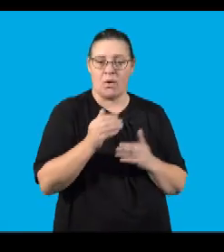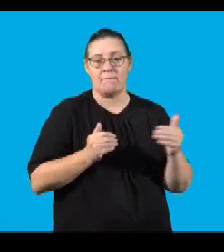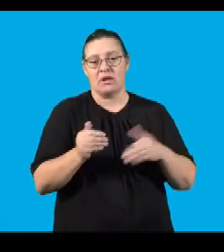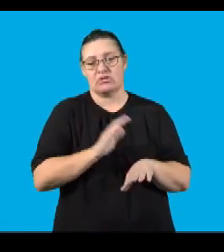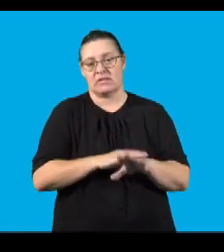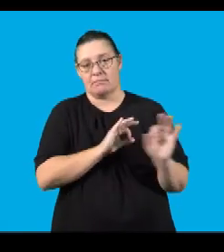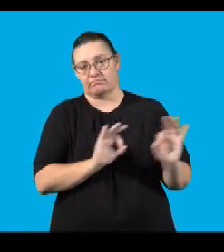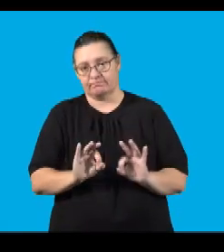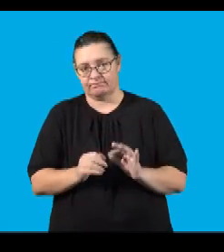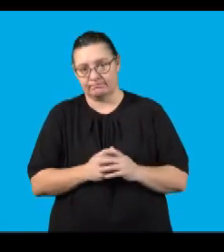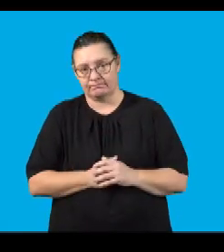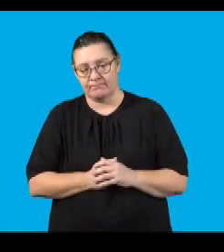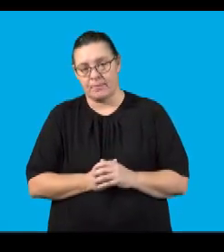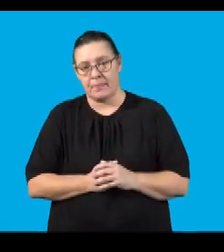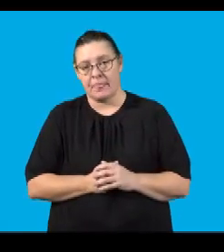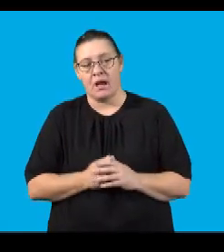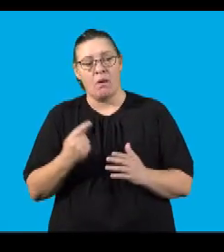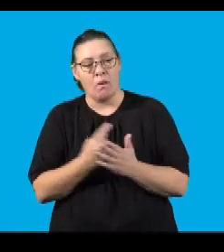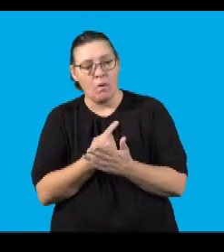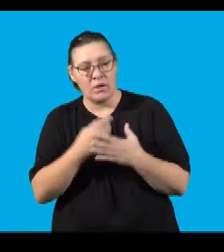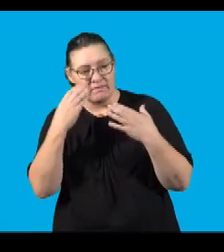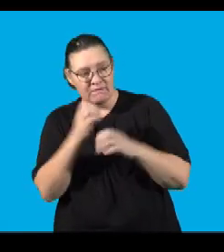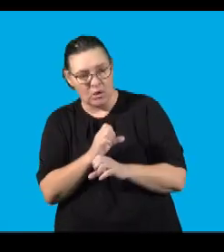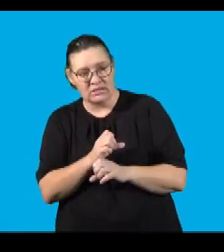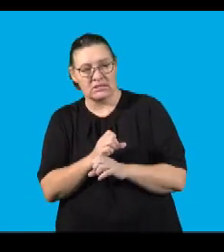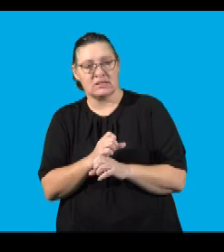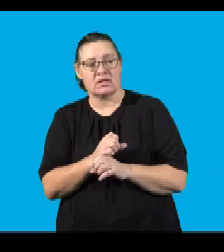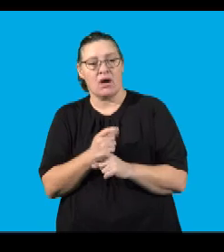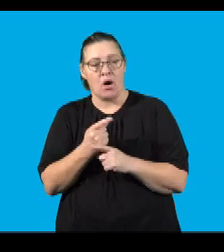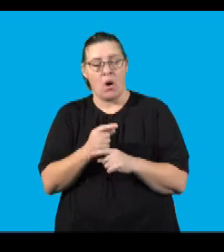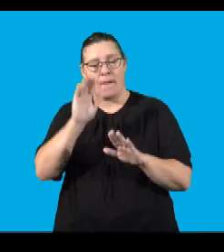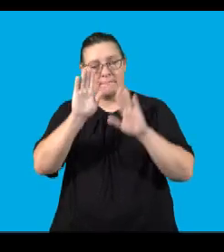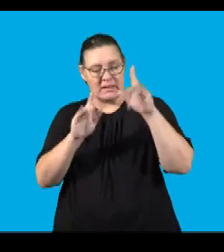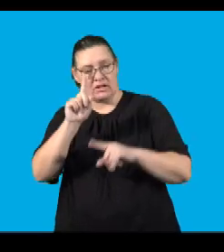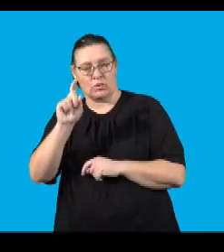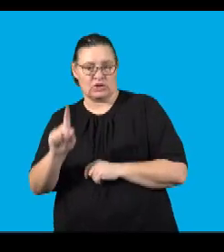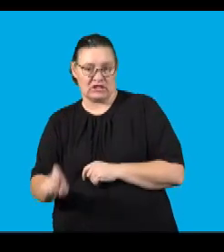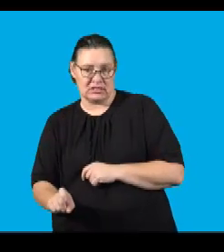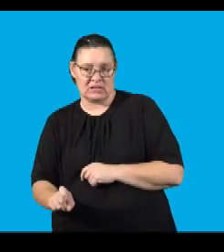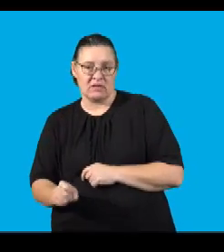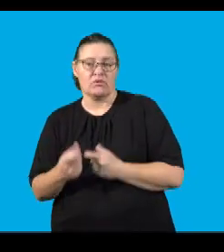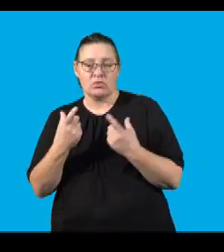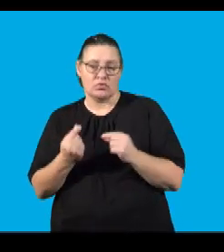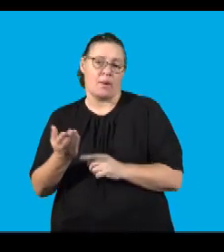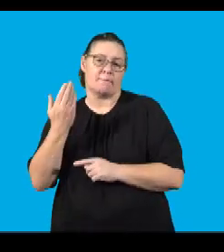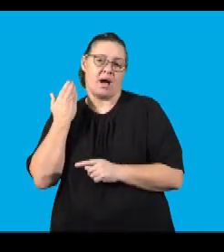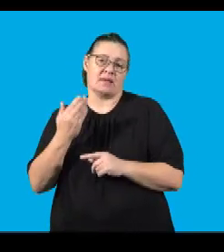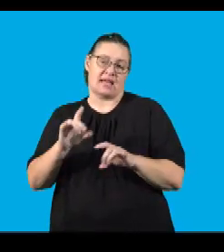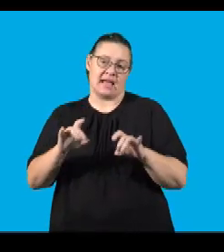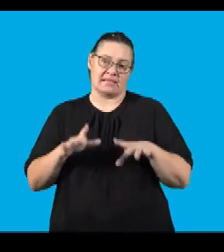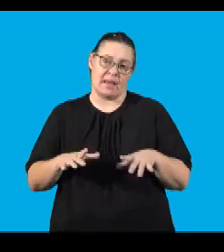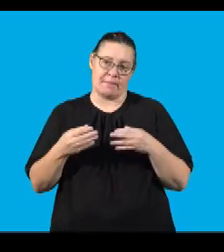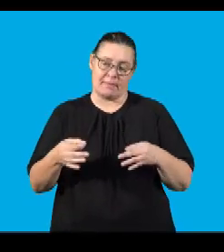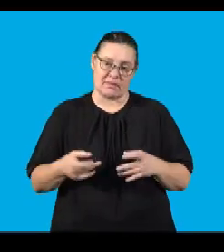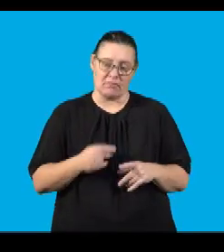that and make sure you manage your time efficiently. Always focus on the patterns of questions, and you'll do this when you do past